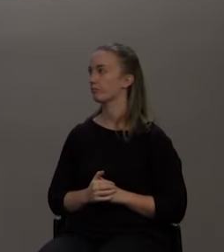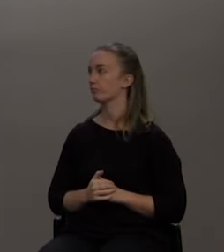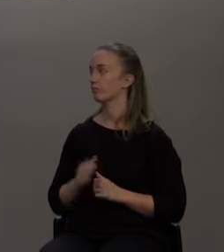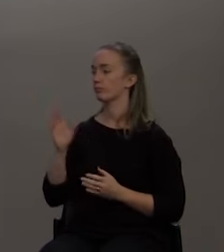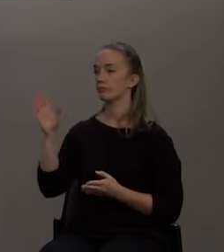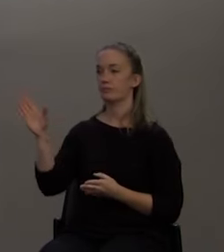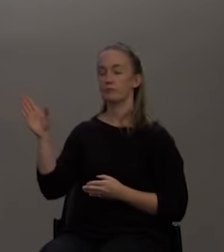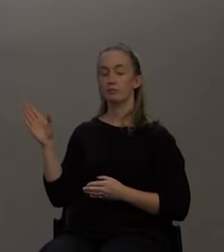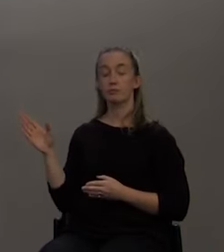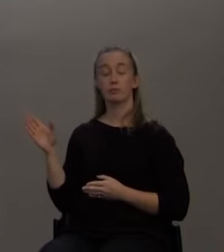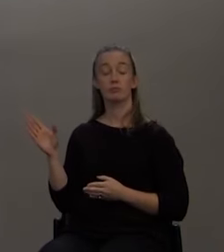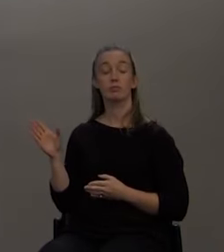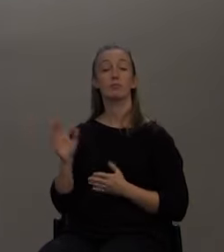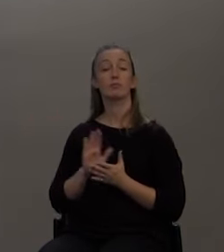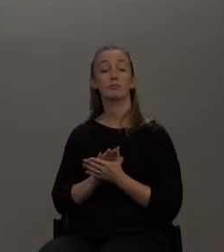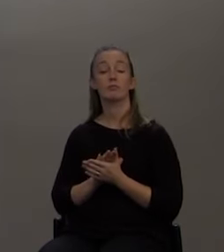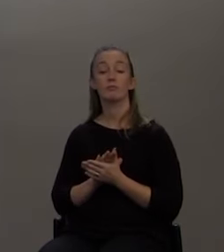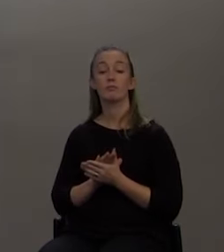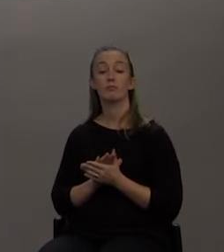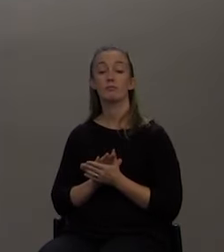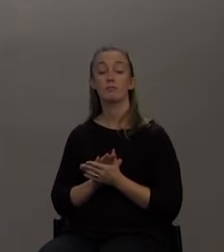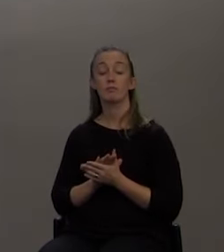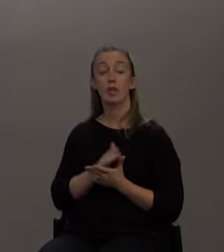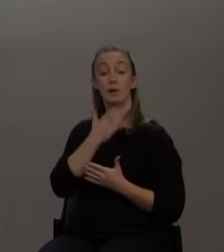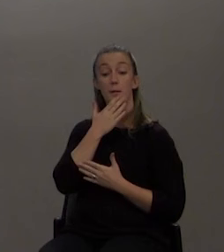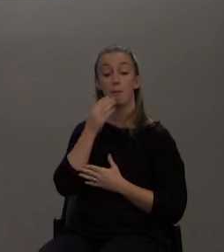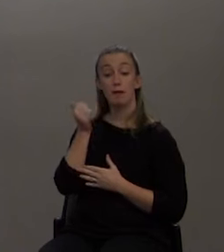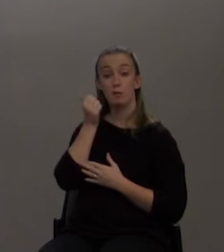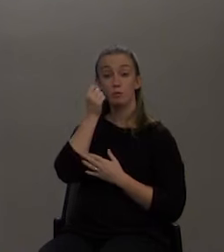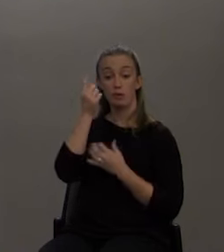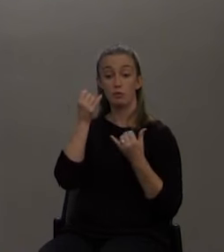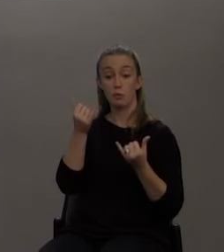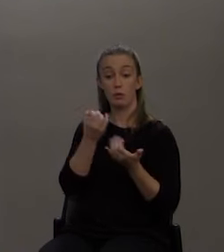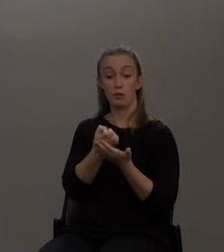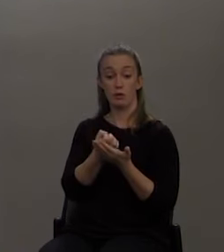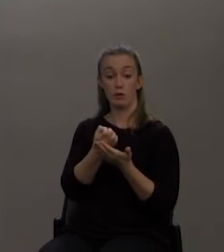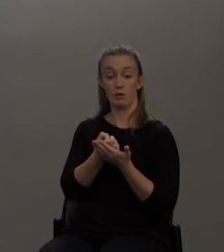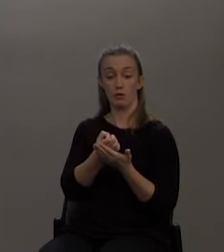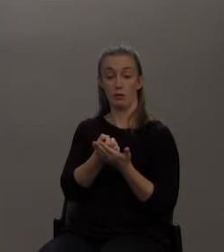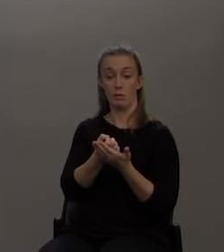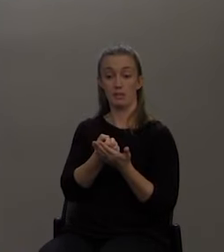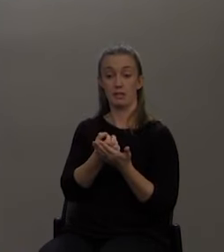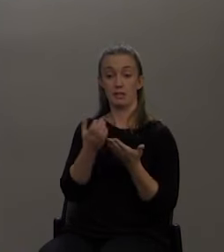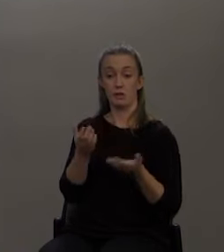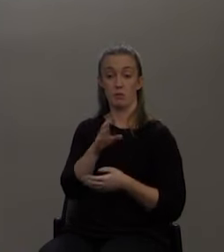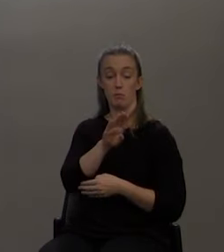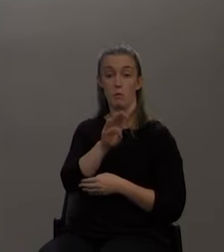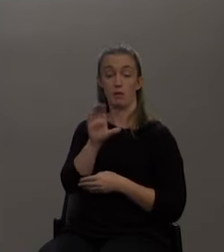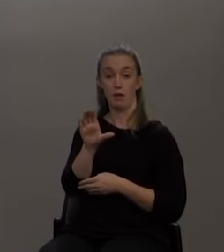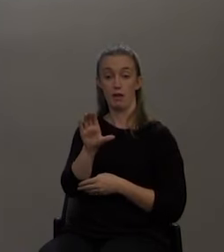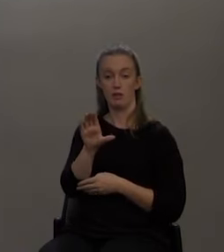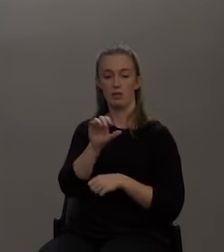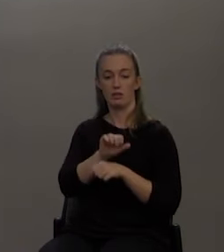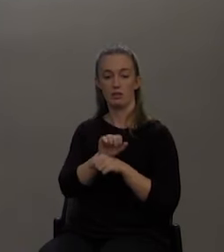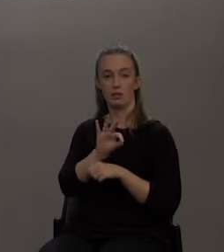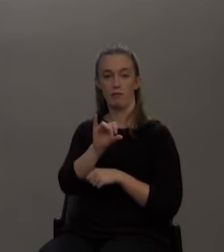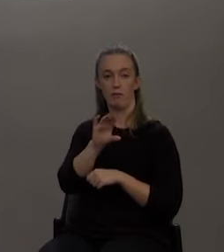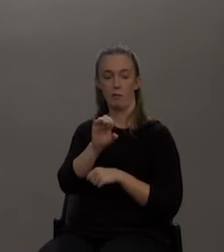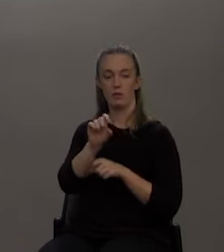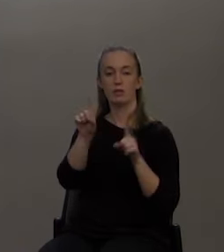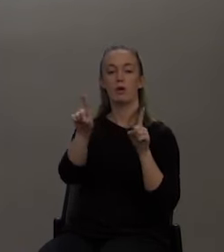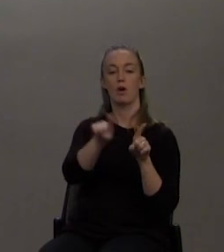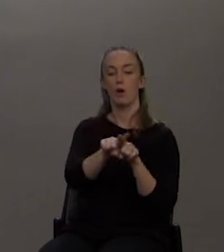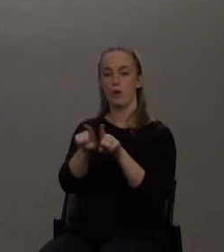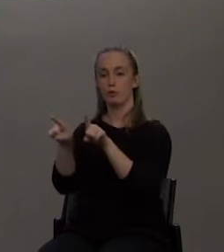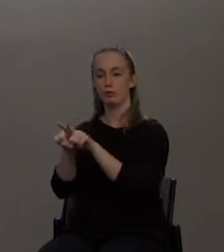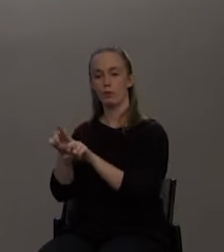So in addition to better understanding the current economy and Boyle County's labor force, we also looked